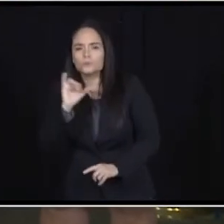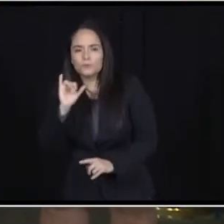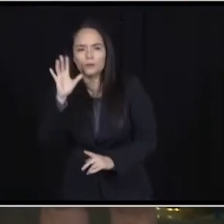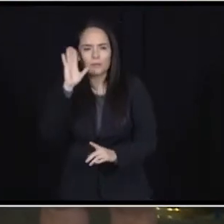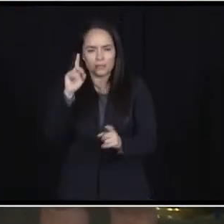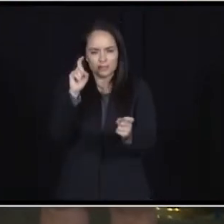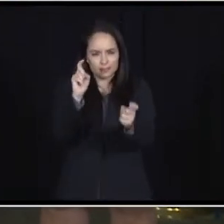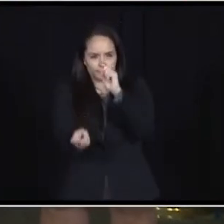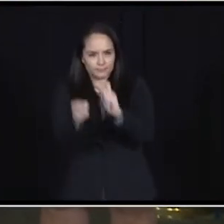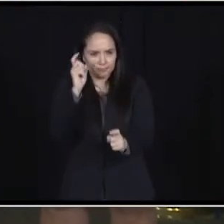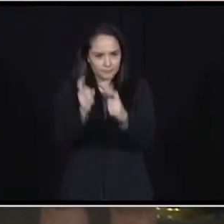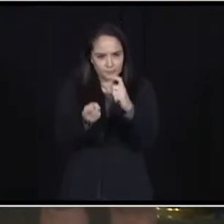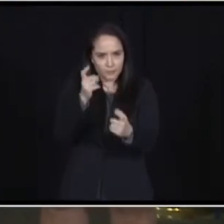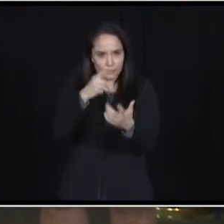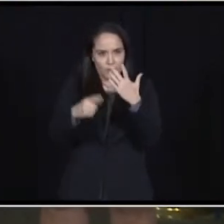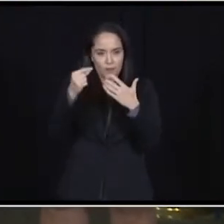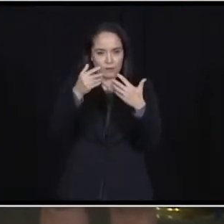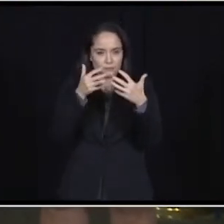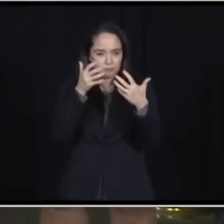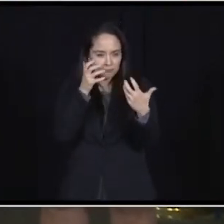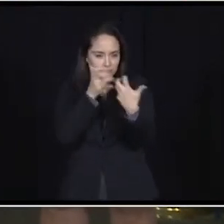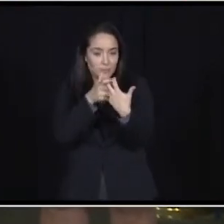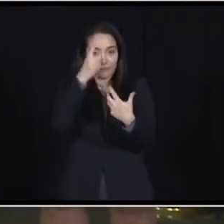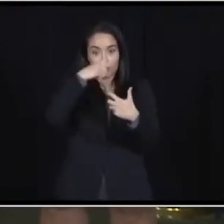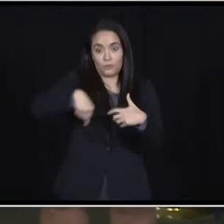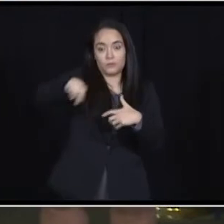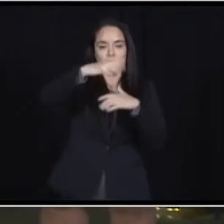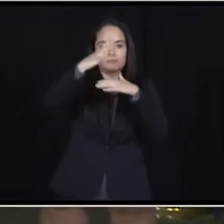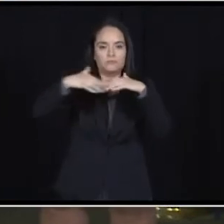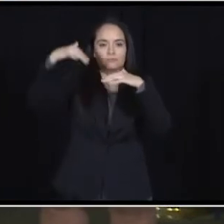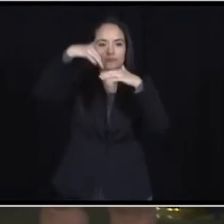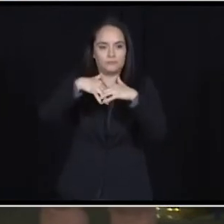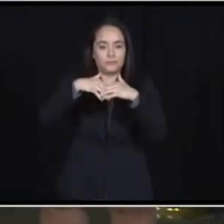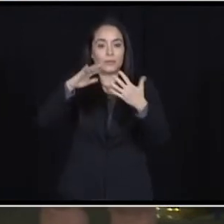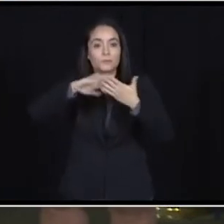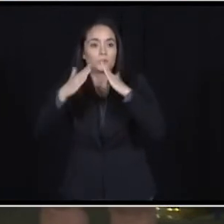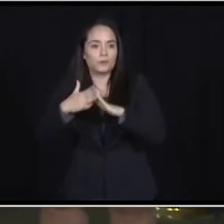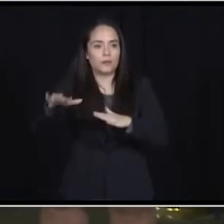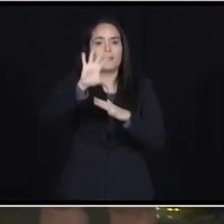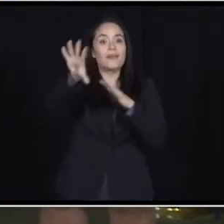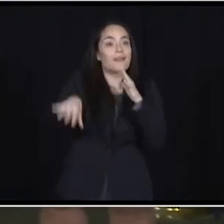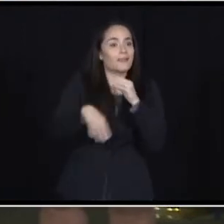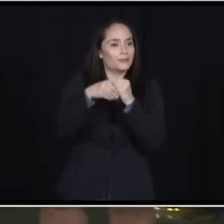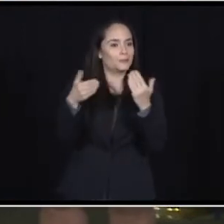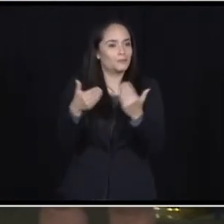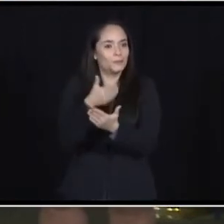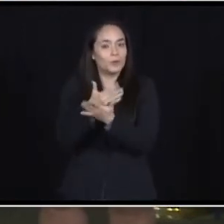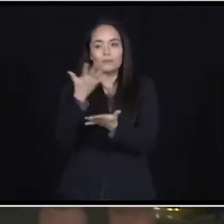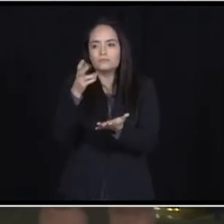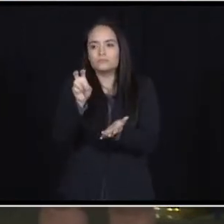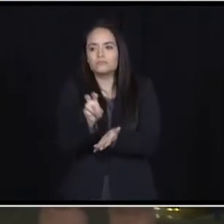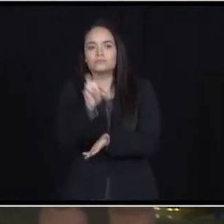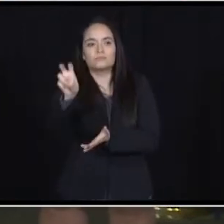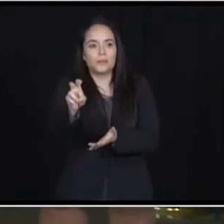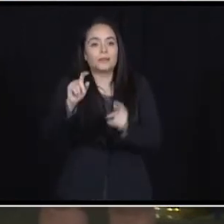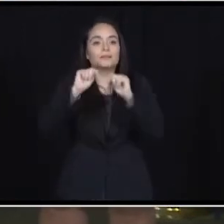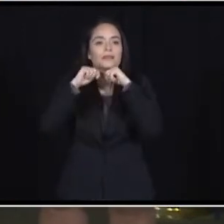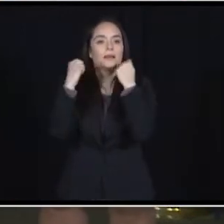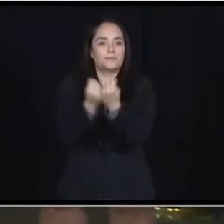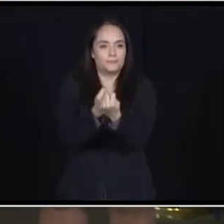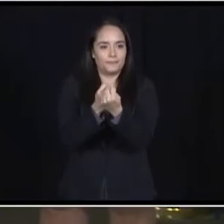we invested in additional mobile crisis teams. These are specialized teams that bring together police